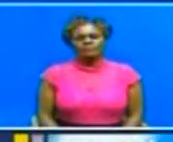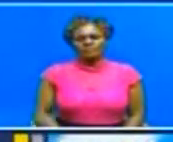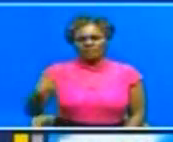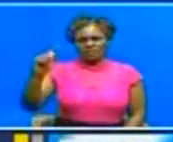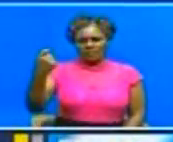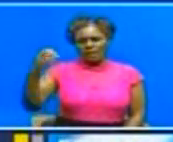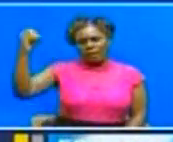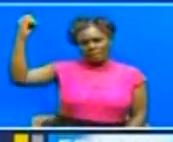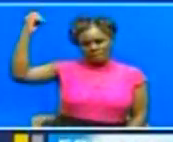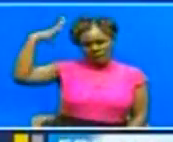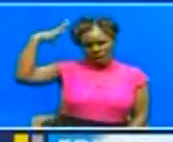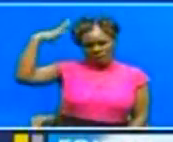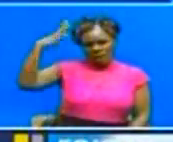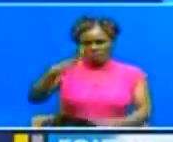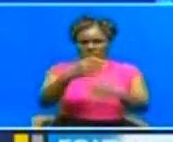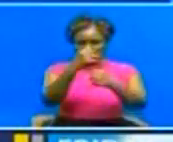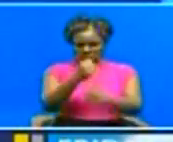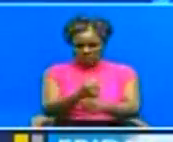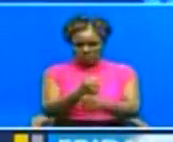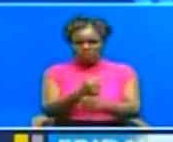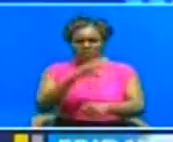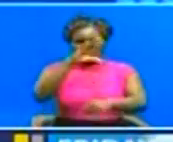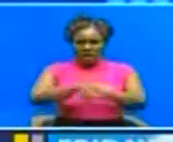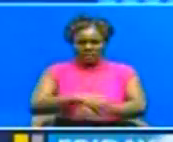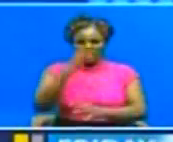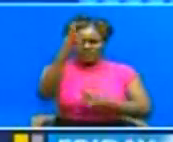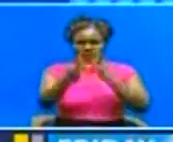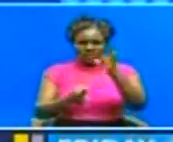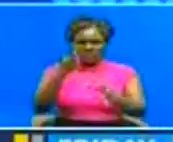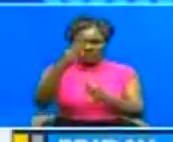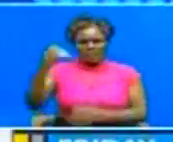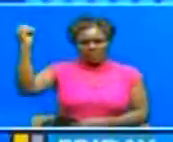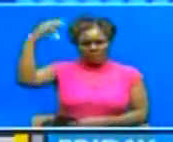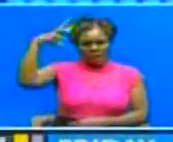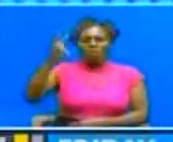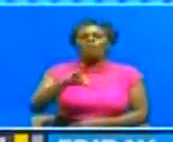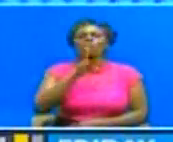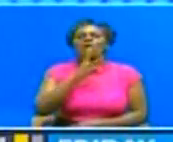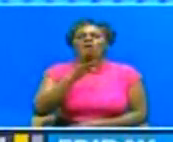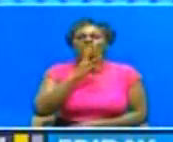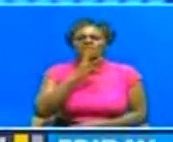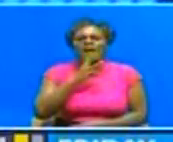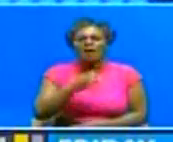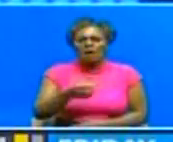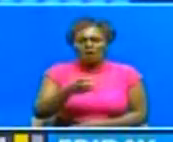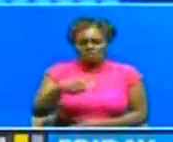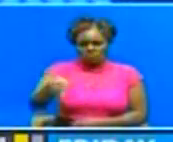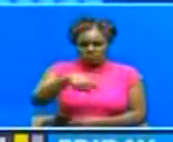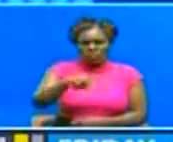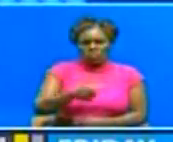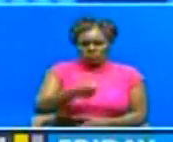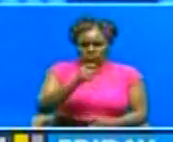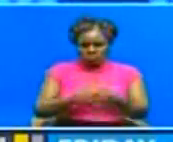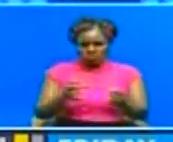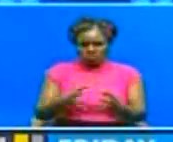The Kenya Electricity Generating Company has struck 33 megawatts of geothermal power in its Olkaria wells, further boosting the